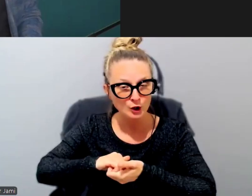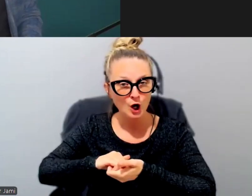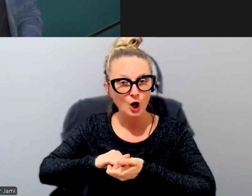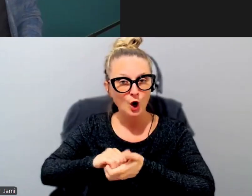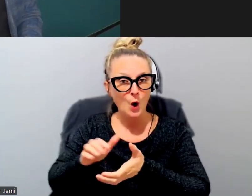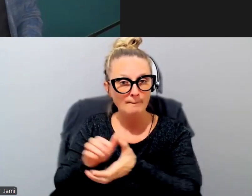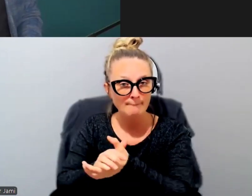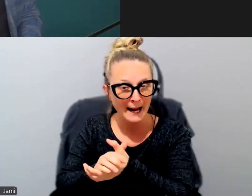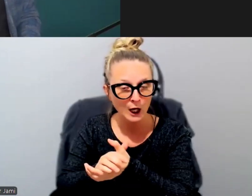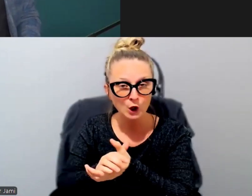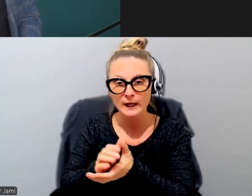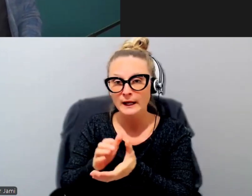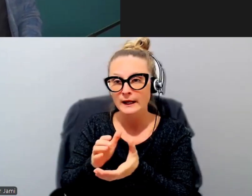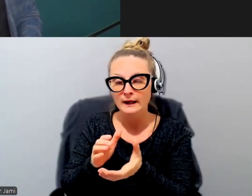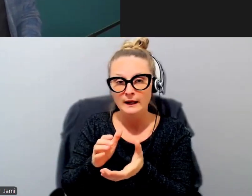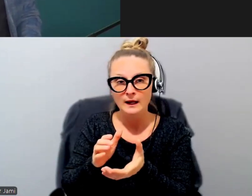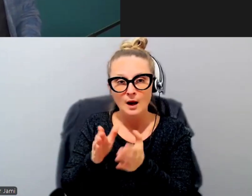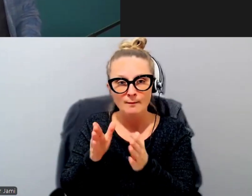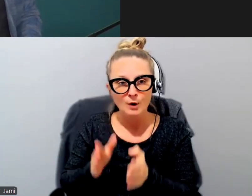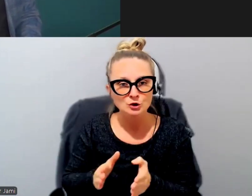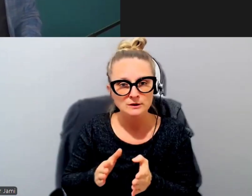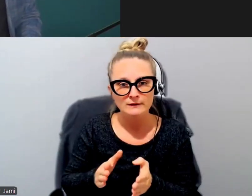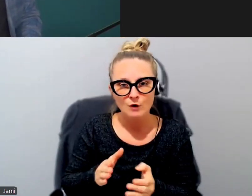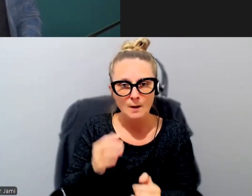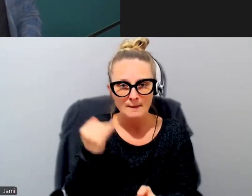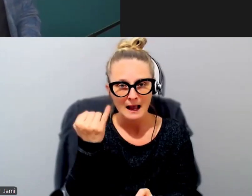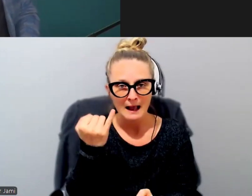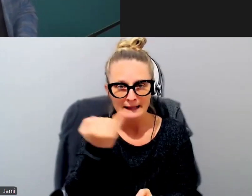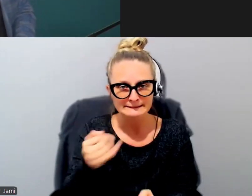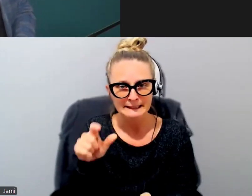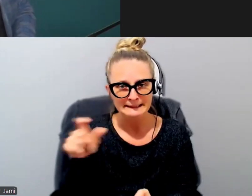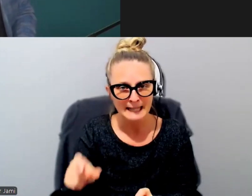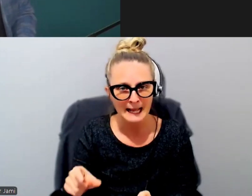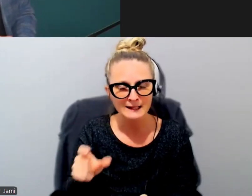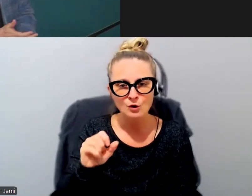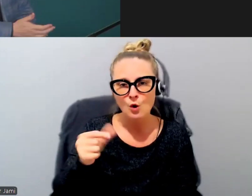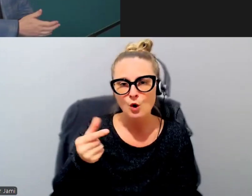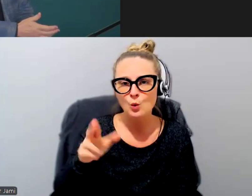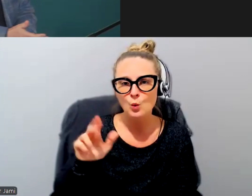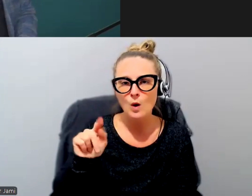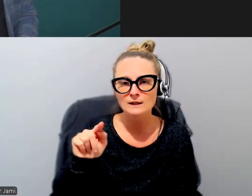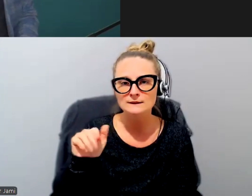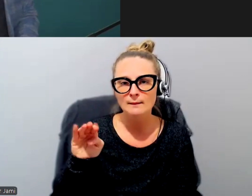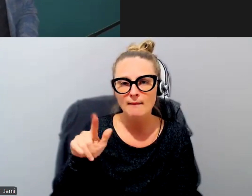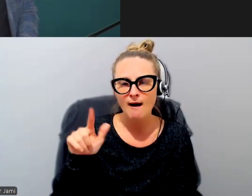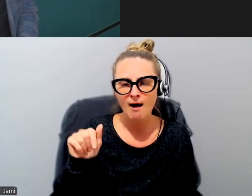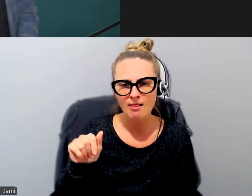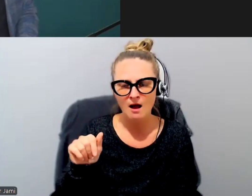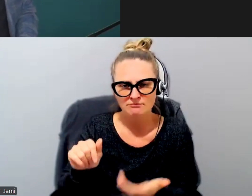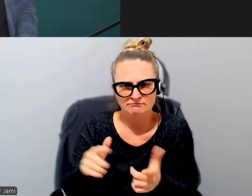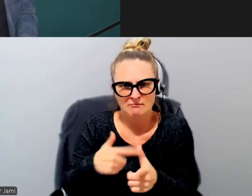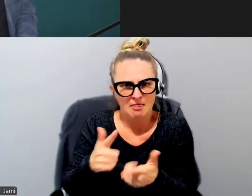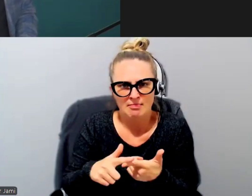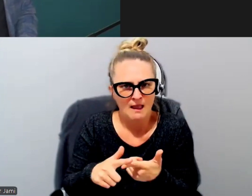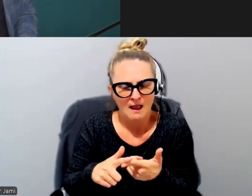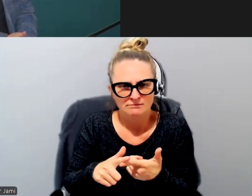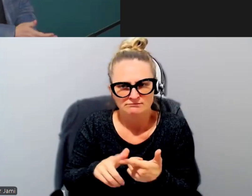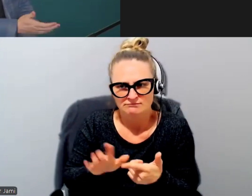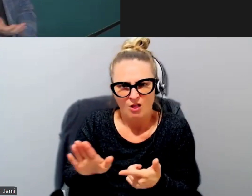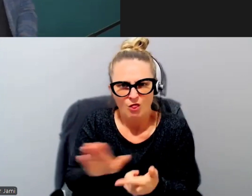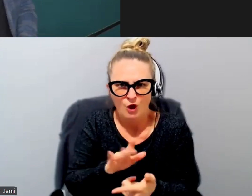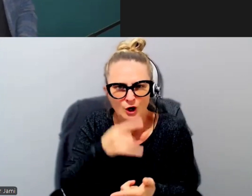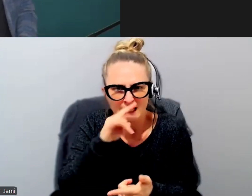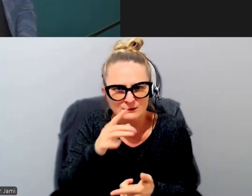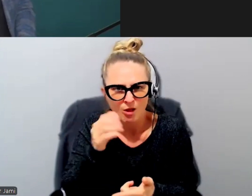of Italian and Guatemalan descent, then their children, should they have them, will have 4 cultures to choose from,